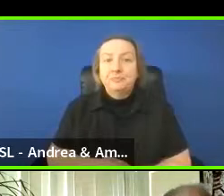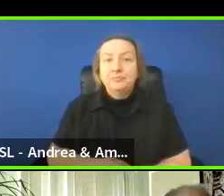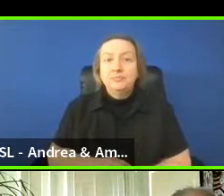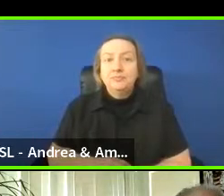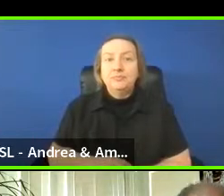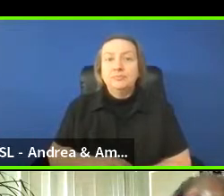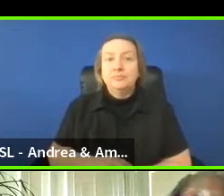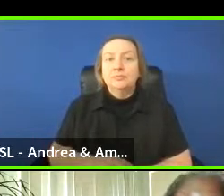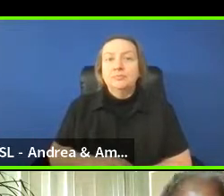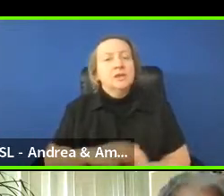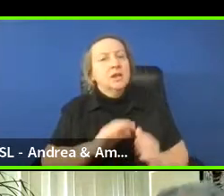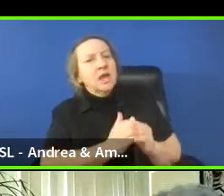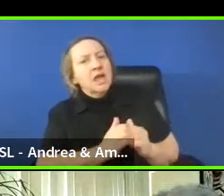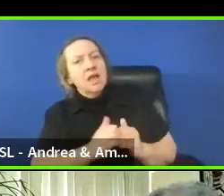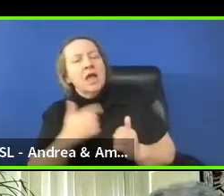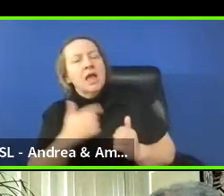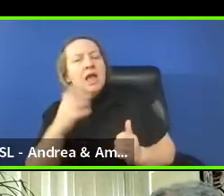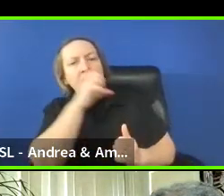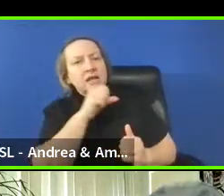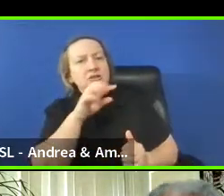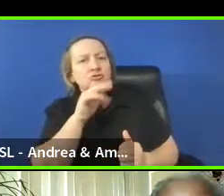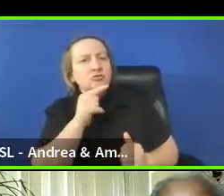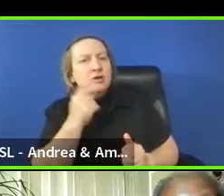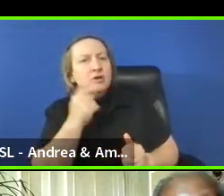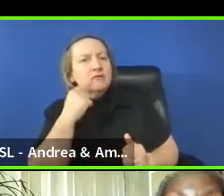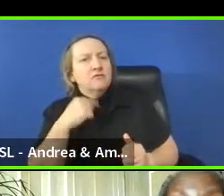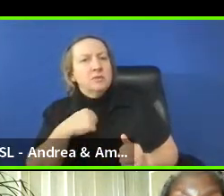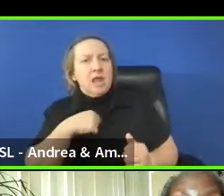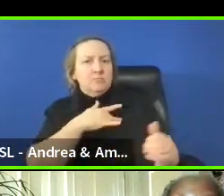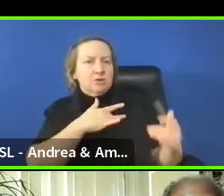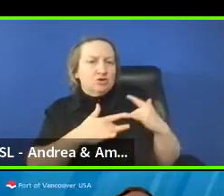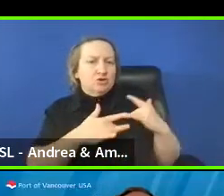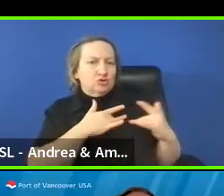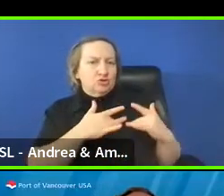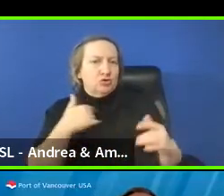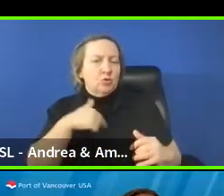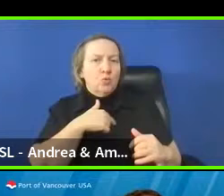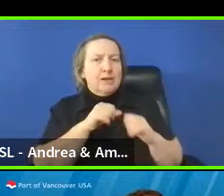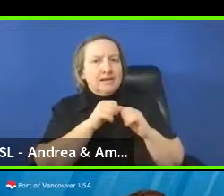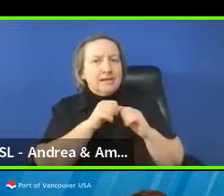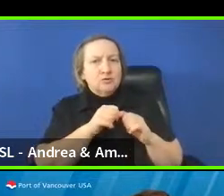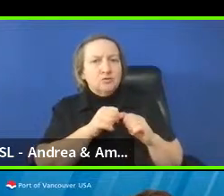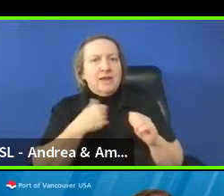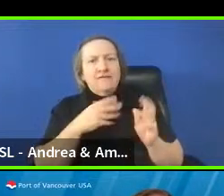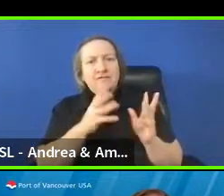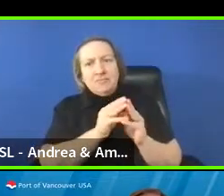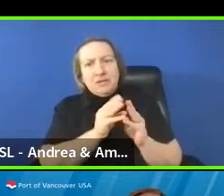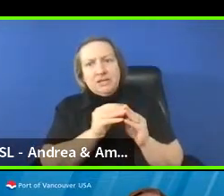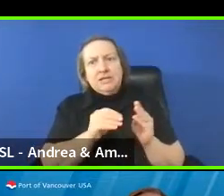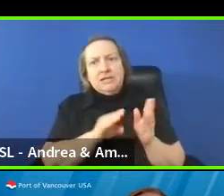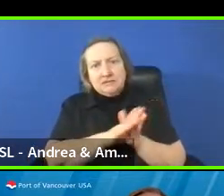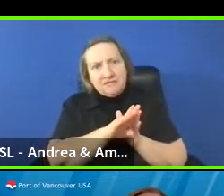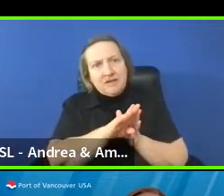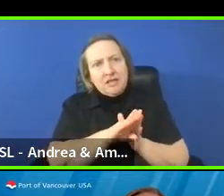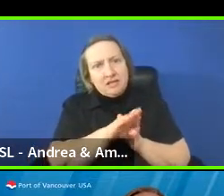are we going to, I guess, Greg, for me, I'm concerned that we continue to have meetings and we're developing